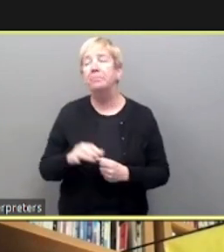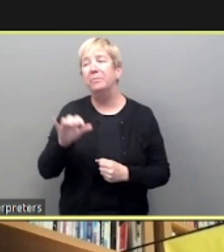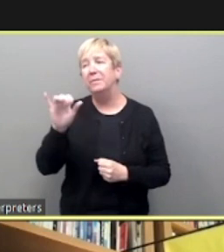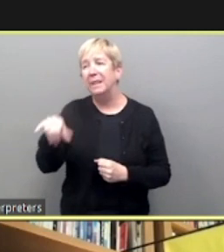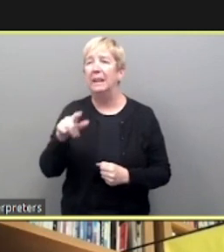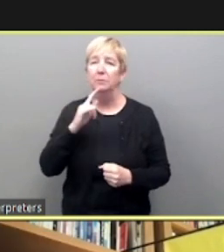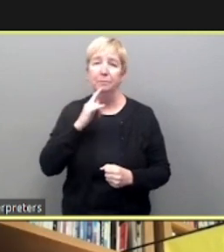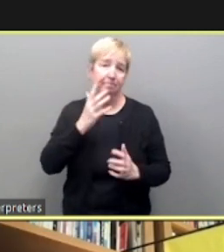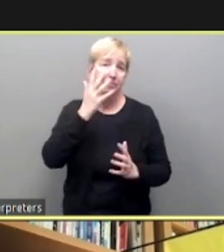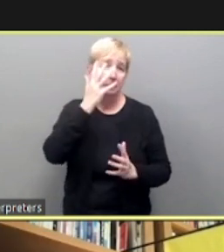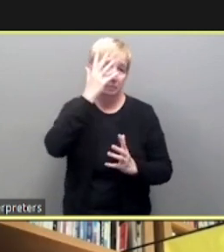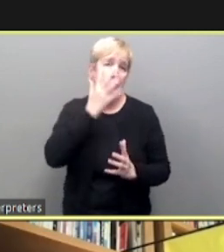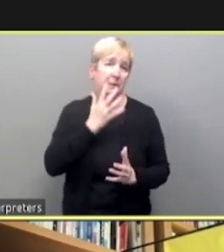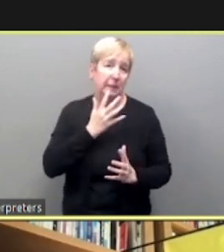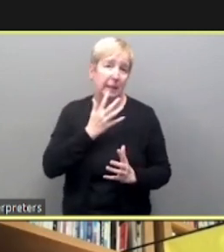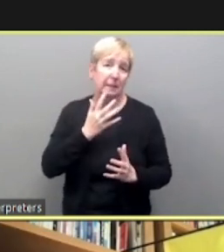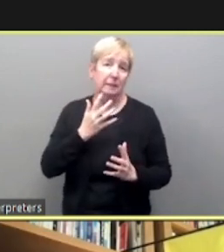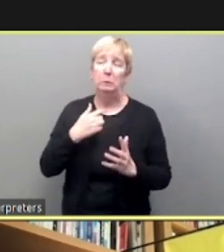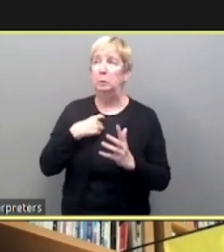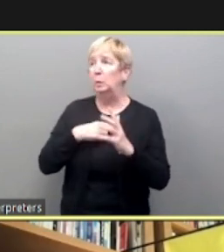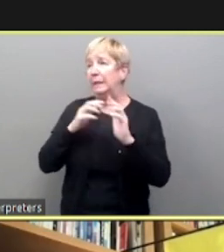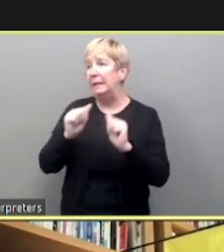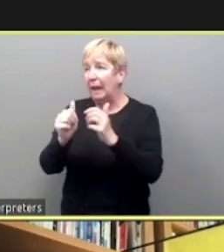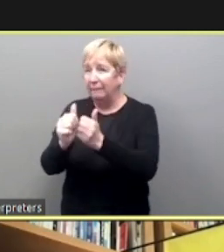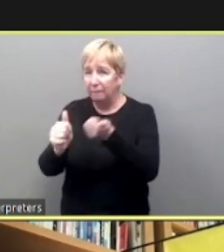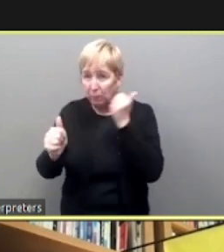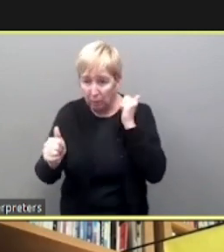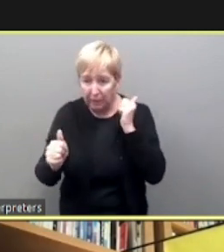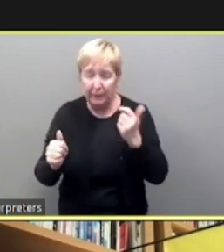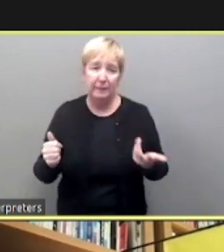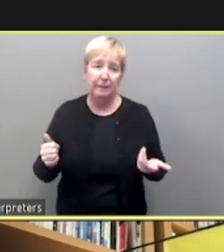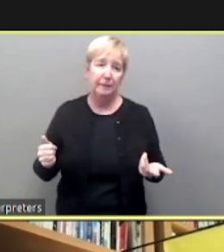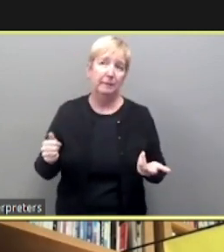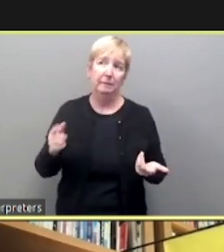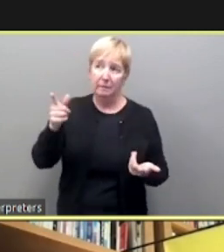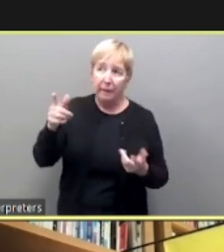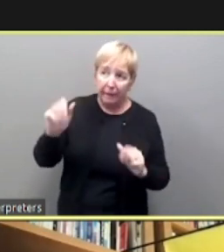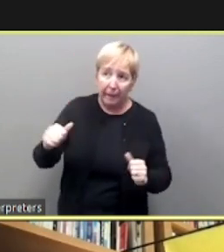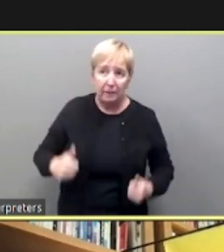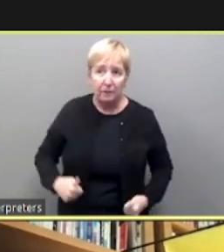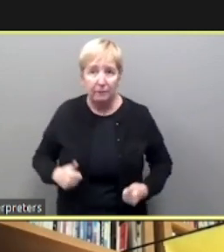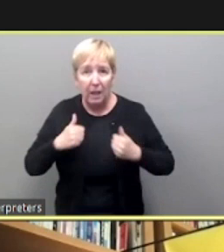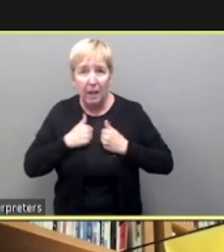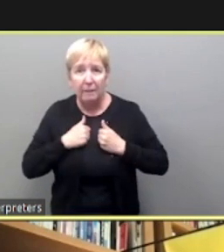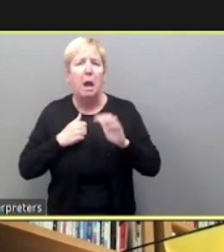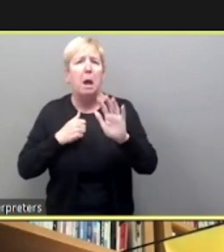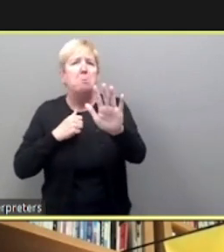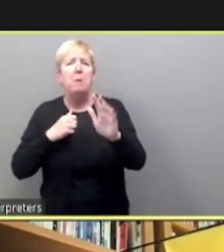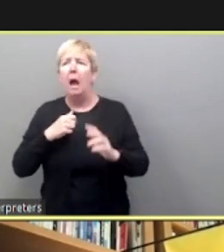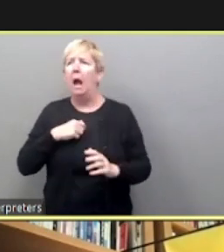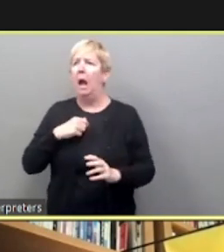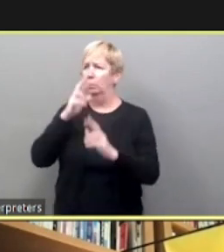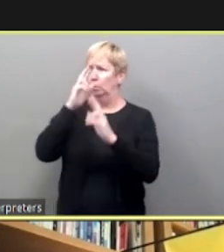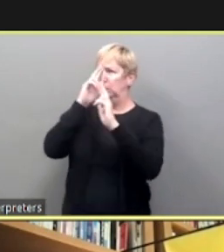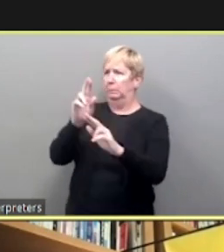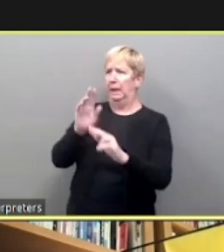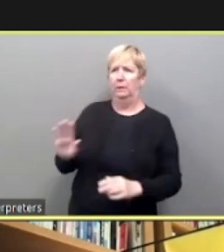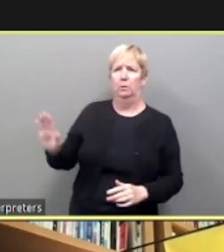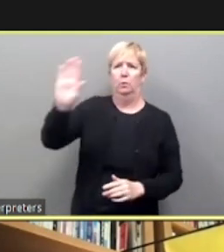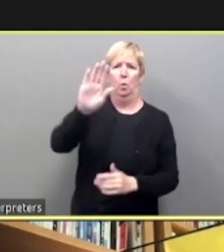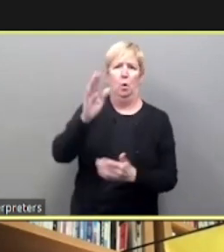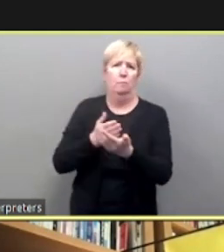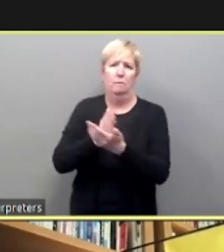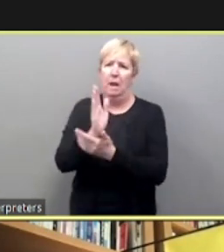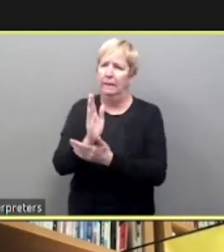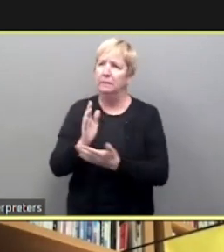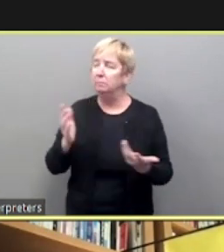tragedy. It's something that's avoidable. And again, I respect everyone's right to make a choice.